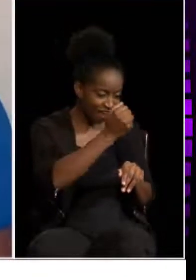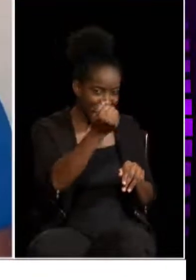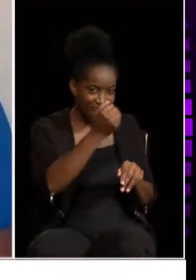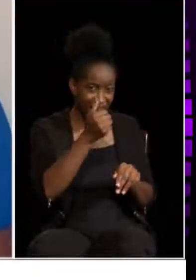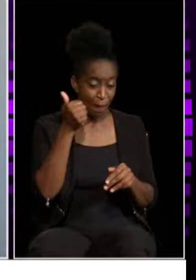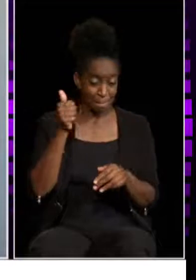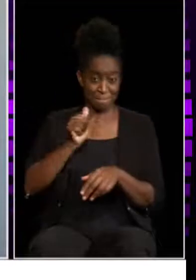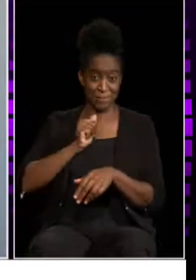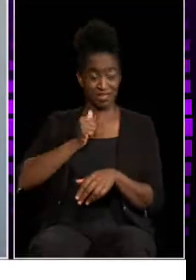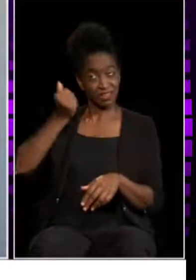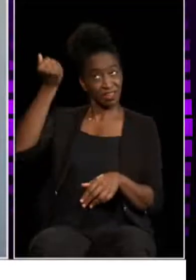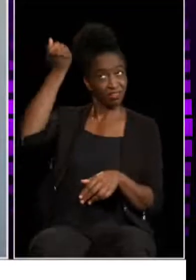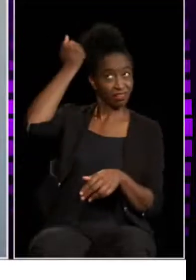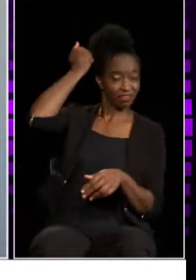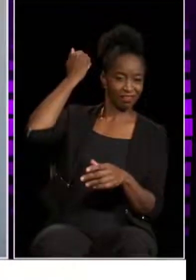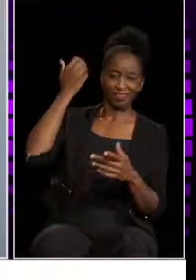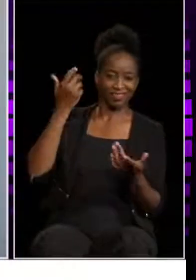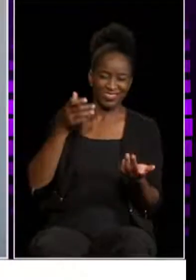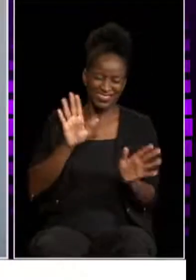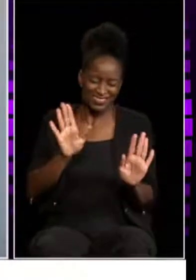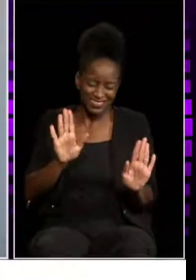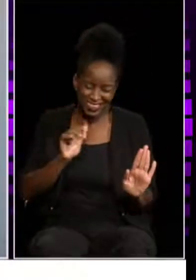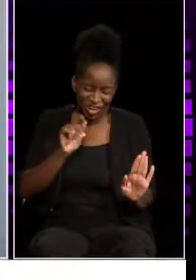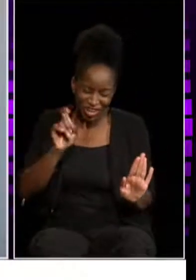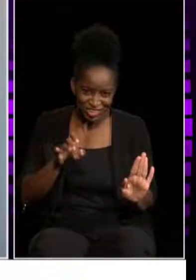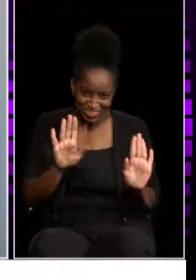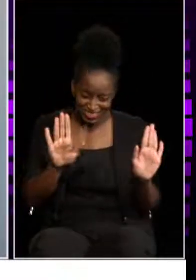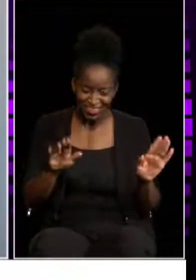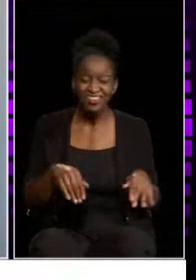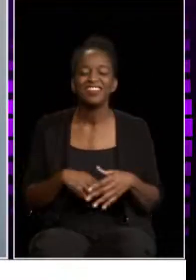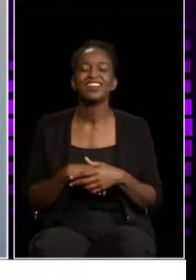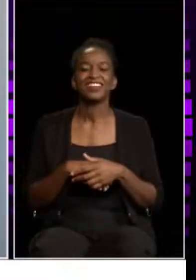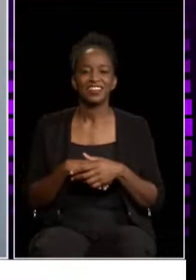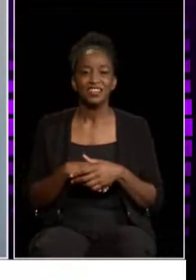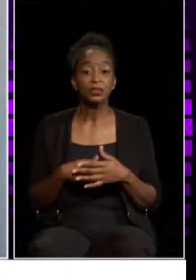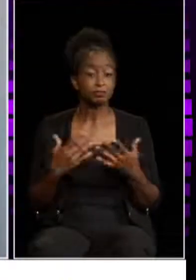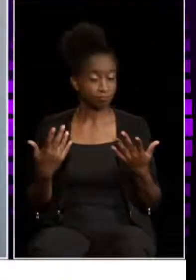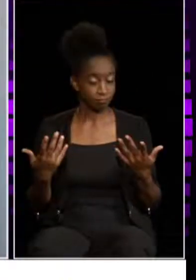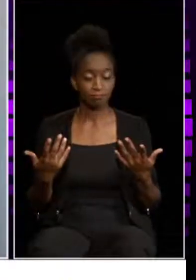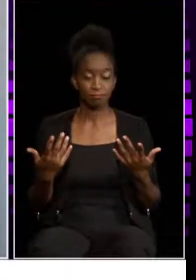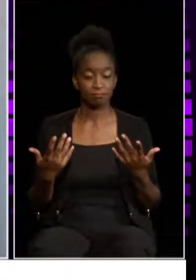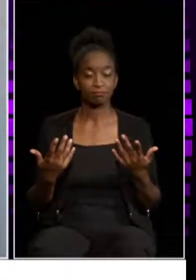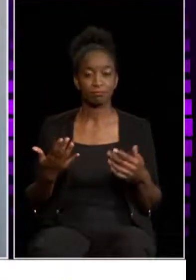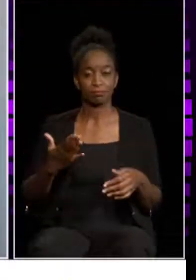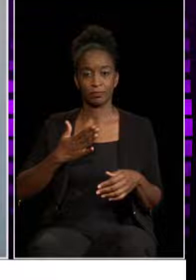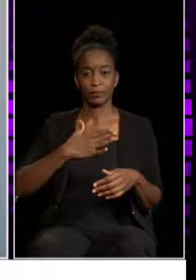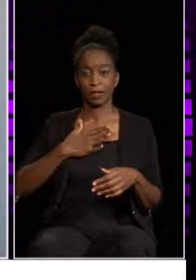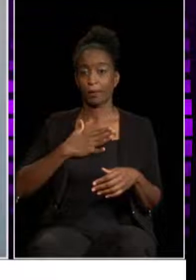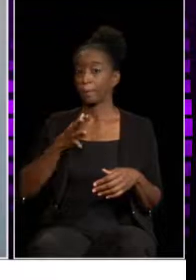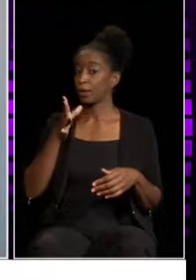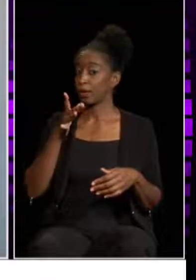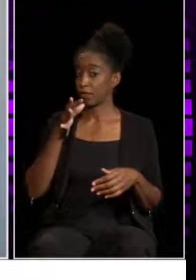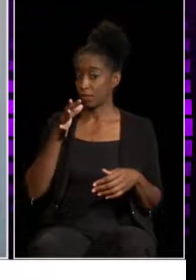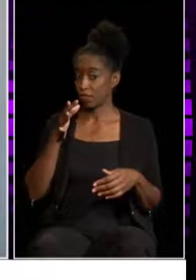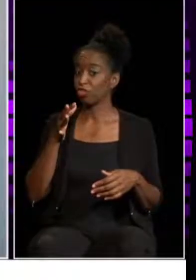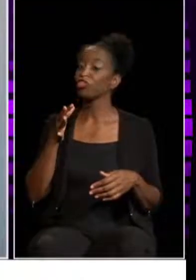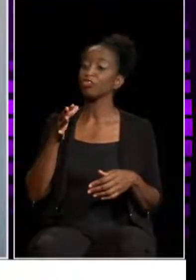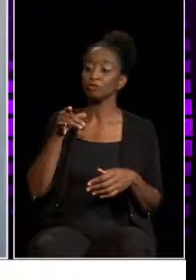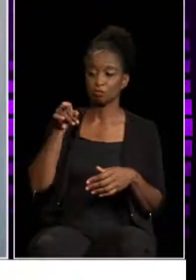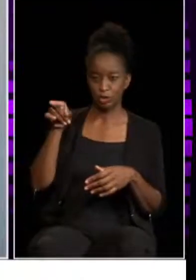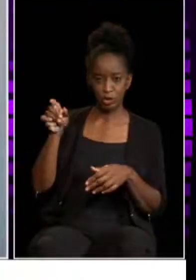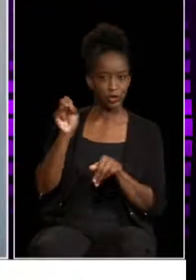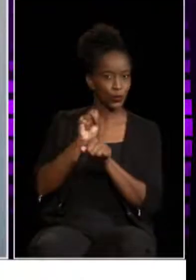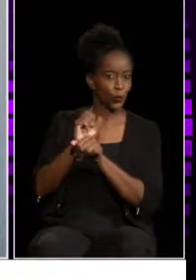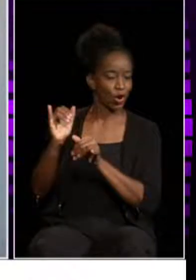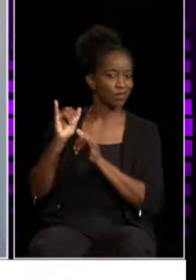Yes. I always, and my mother actually, who was a former guidance counselor before myself, that